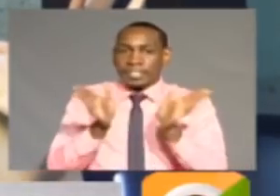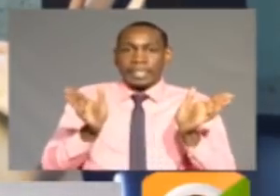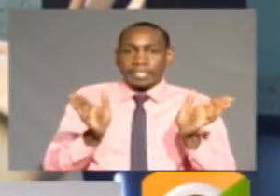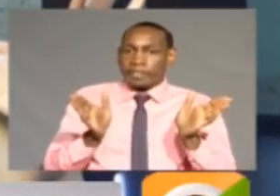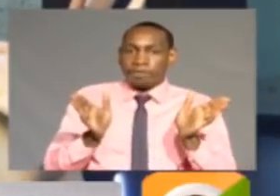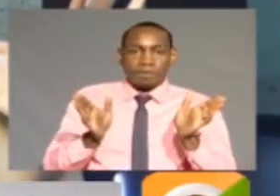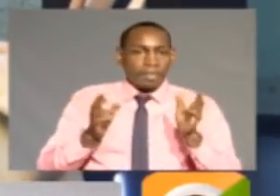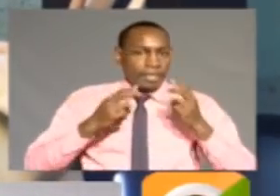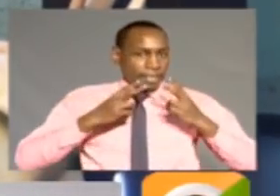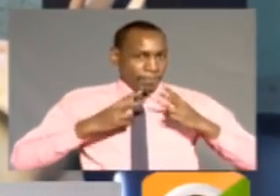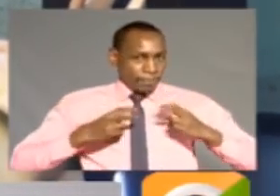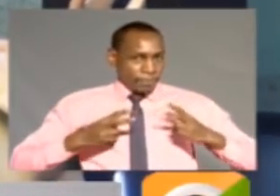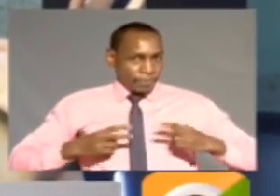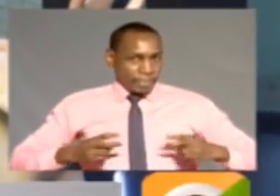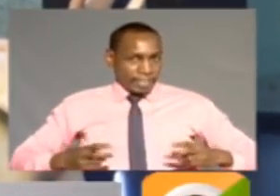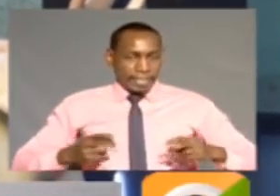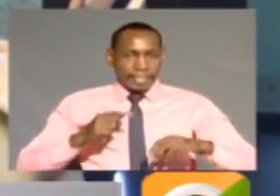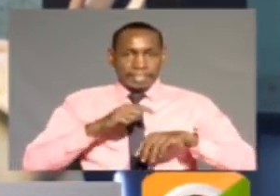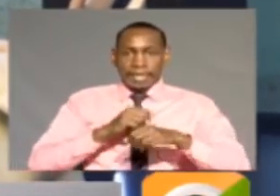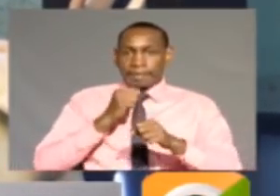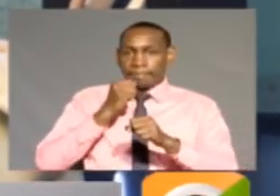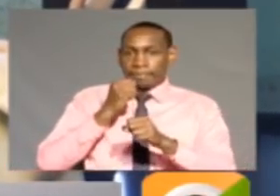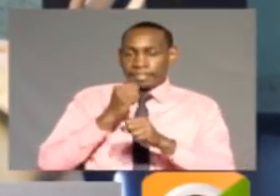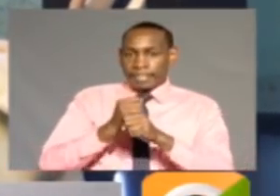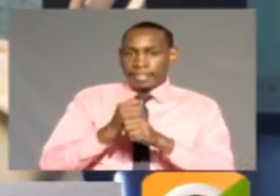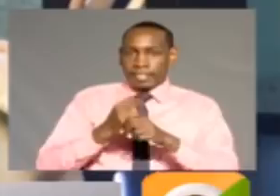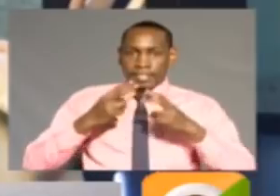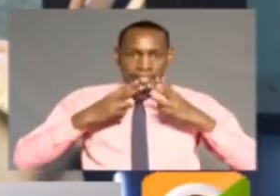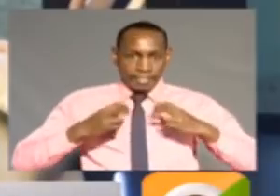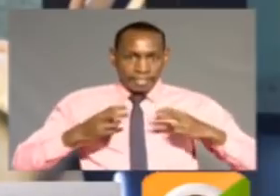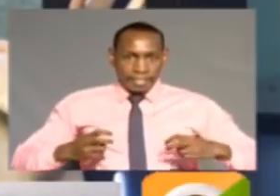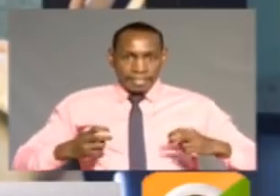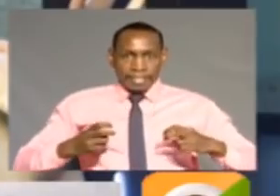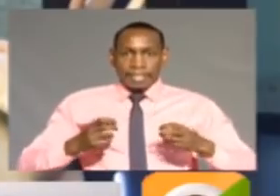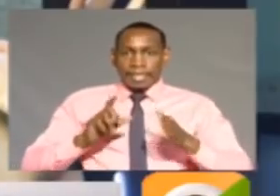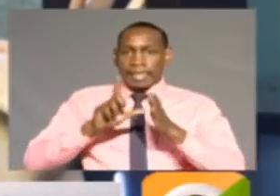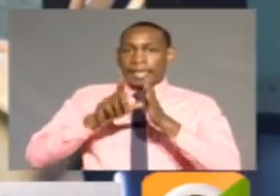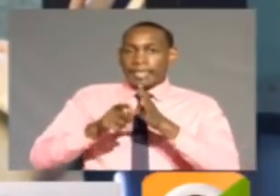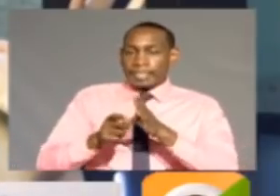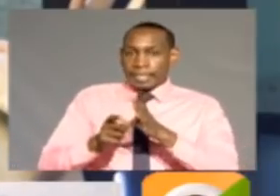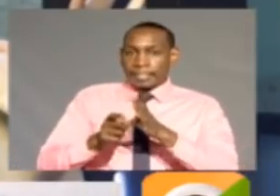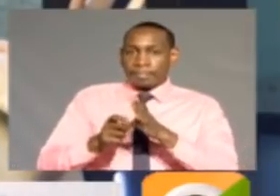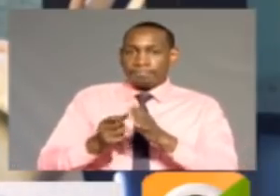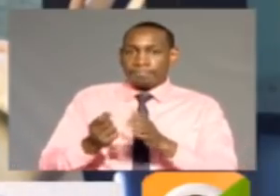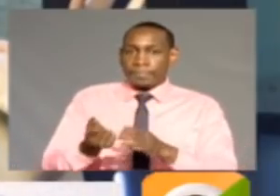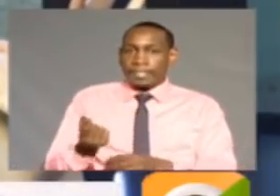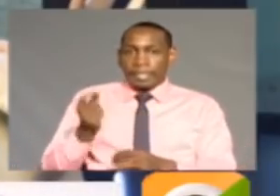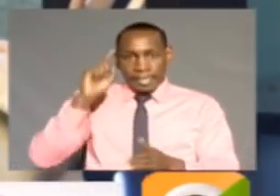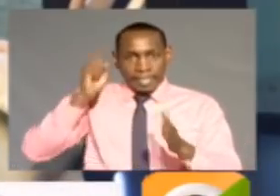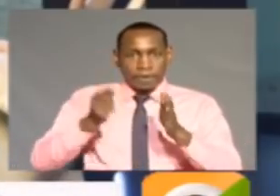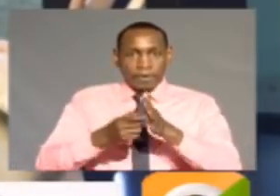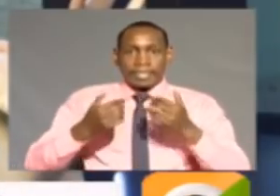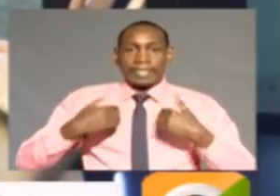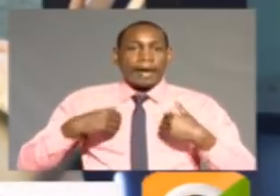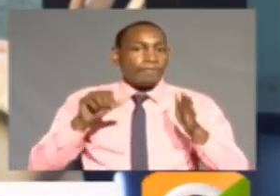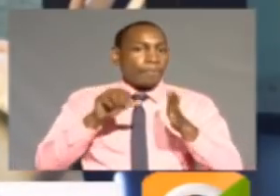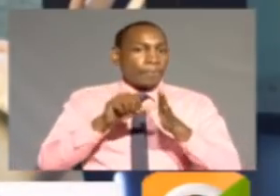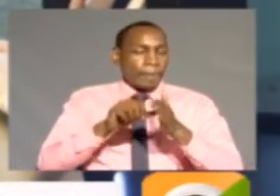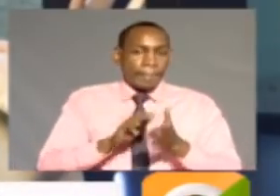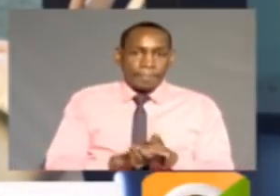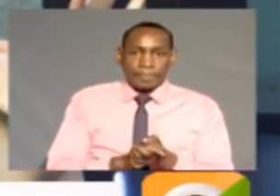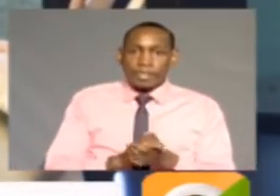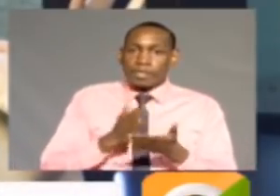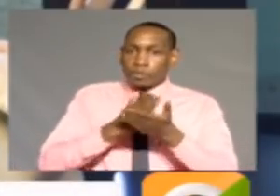checkup. And when we did the ultrasound, that's when the lump was found. And they were